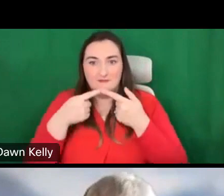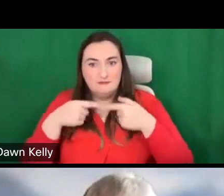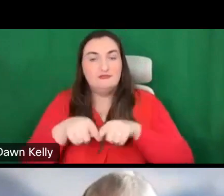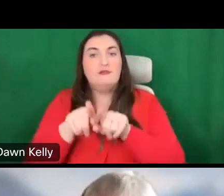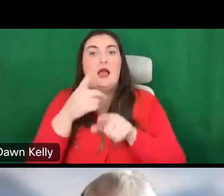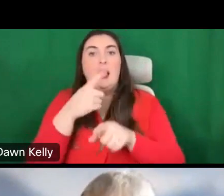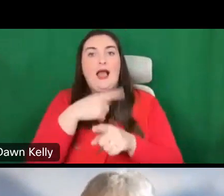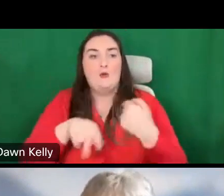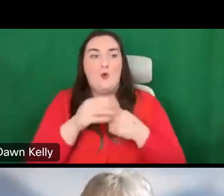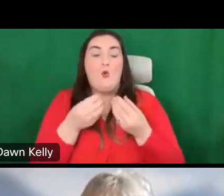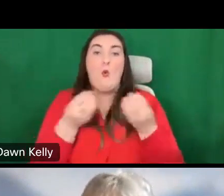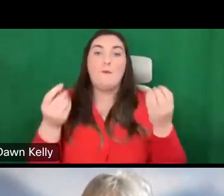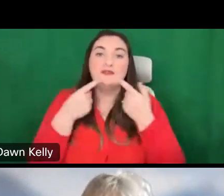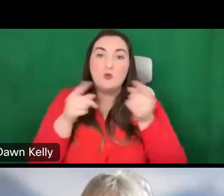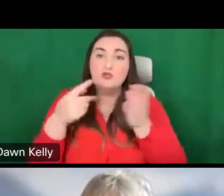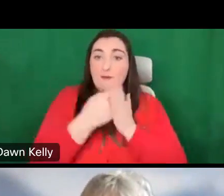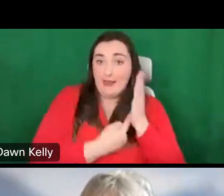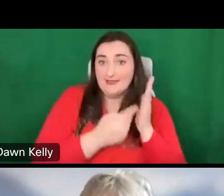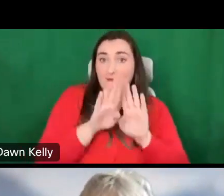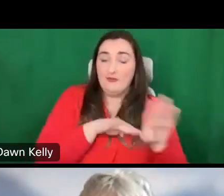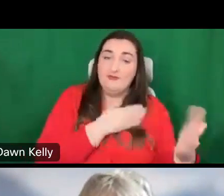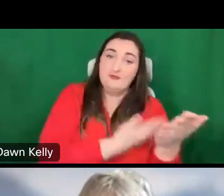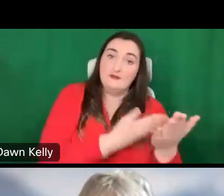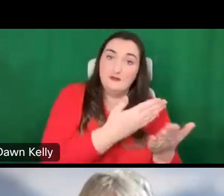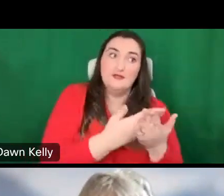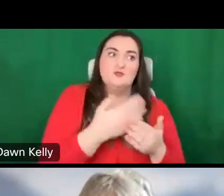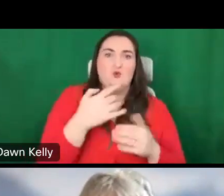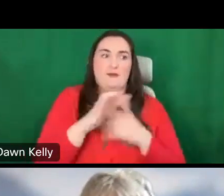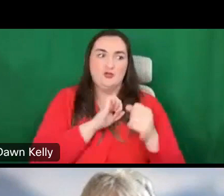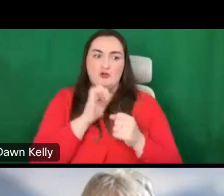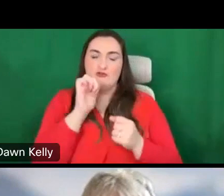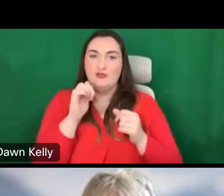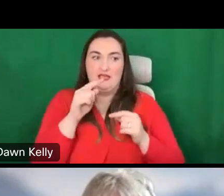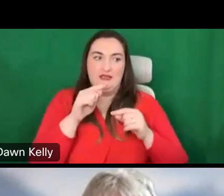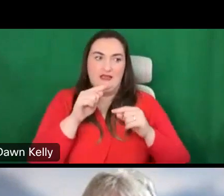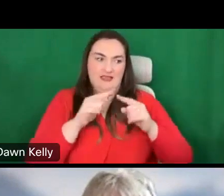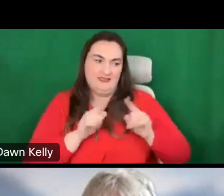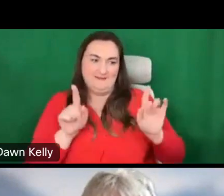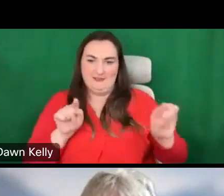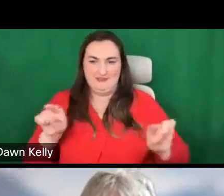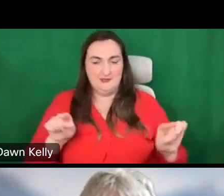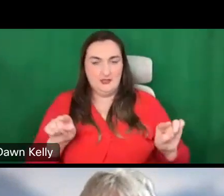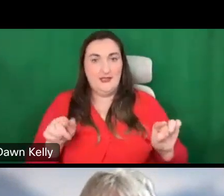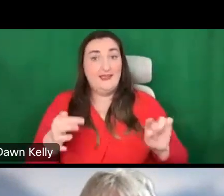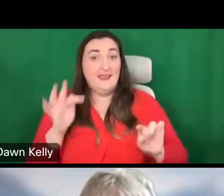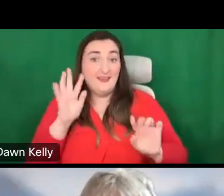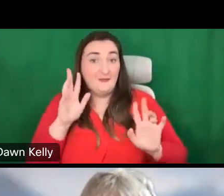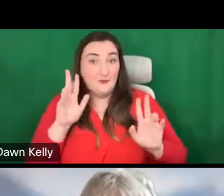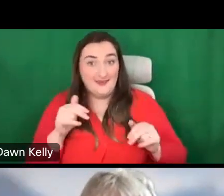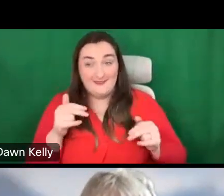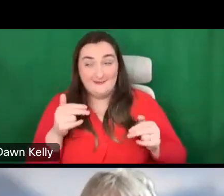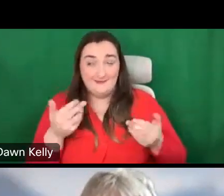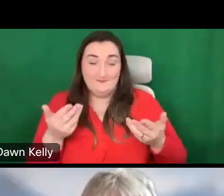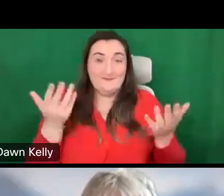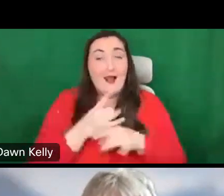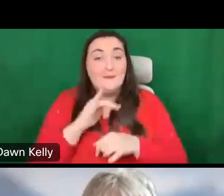policy to make sure that there isn't any variation where we can avoid it. Now, obviously, the specific requirements around the 7 days